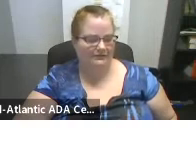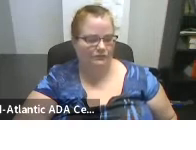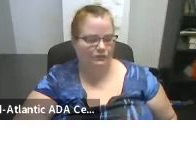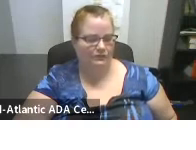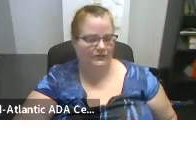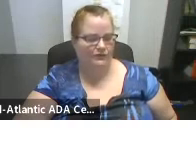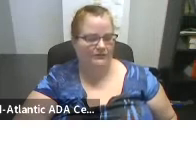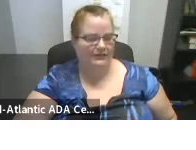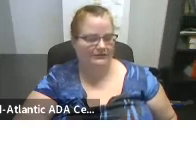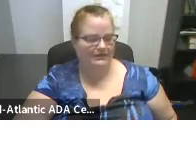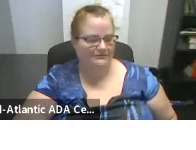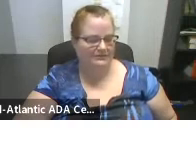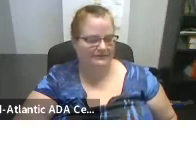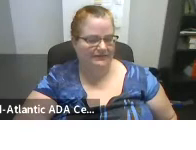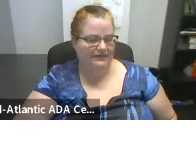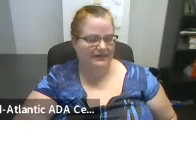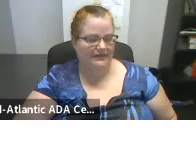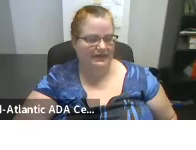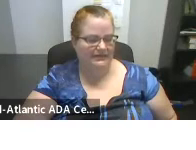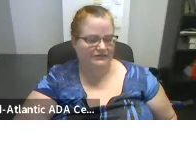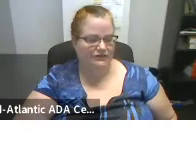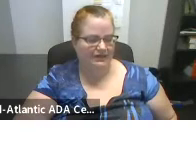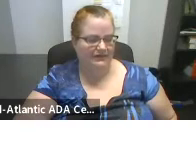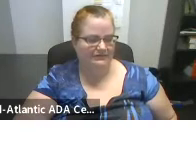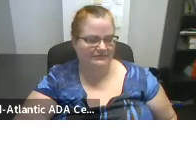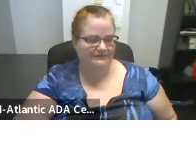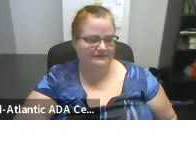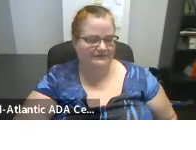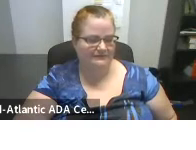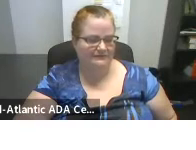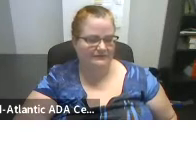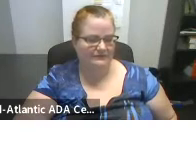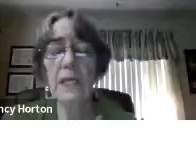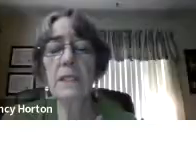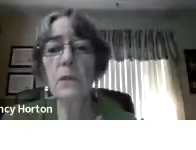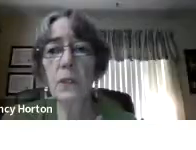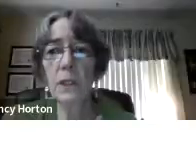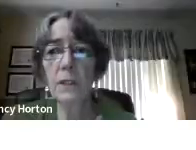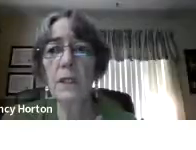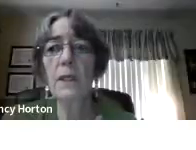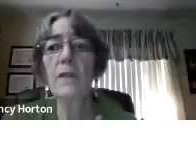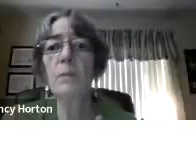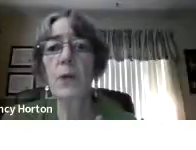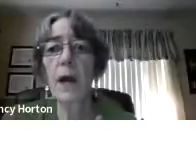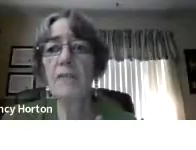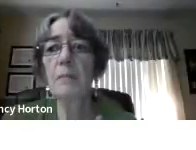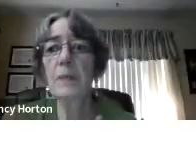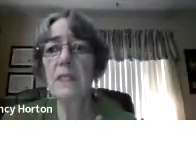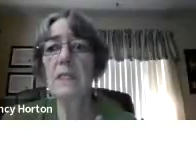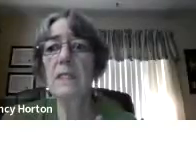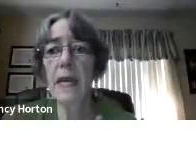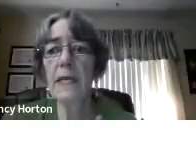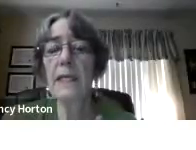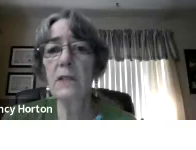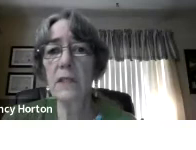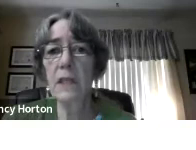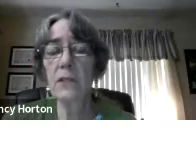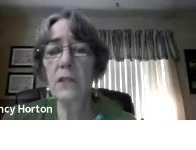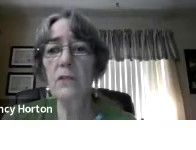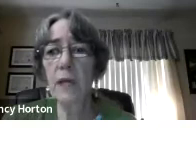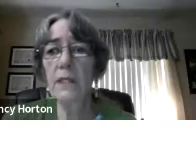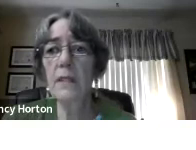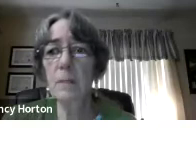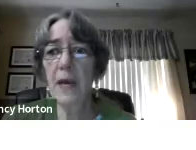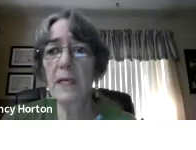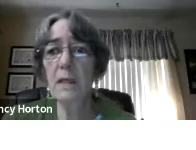applies? They wouldn't be exempt in that case, correct? The religious entity would. The private business daycare